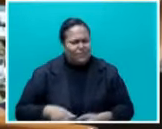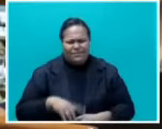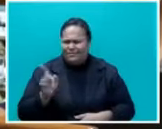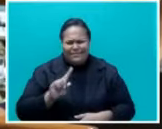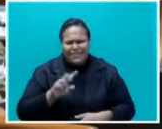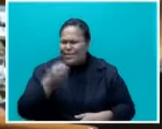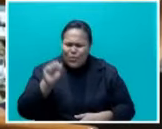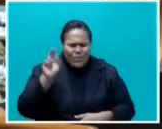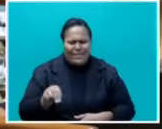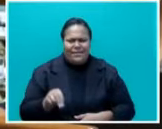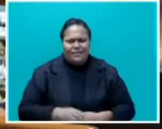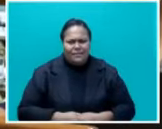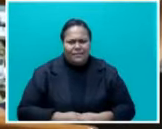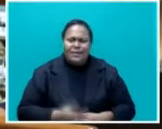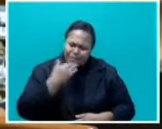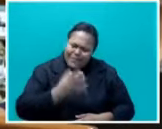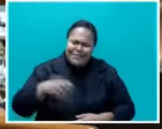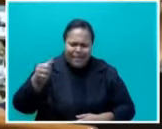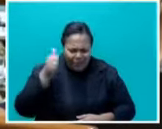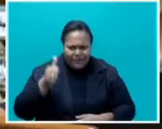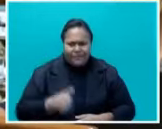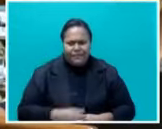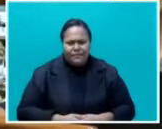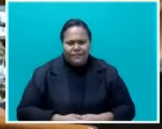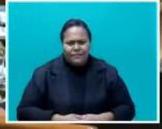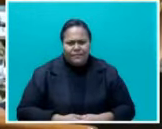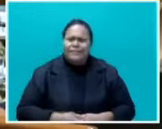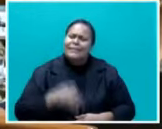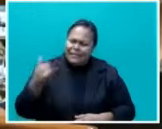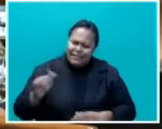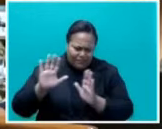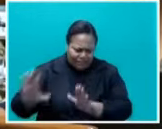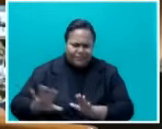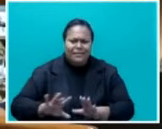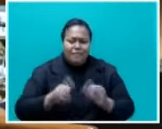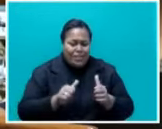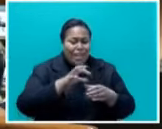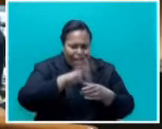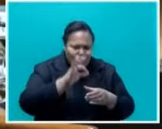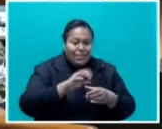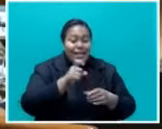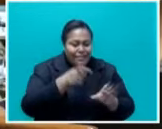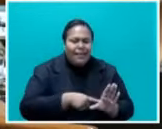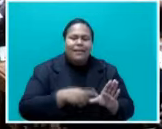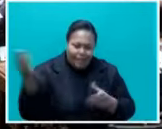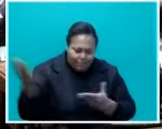Unnecessary. So, please, take this back and leave it until after the next election. Thank you, Mr.